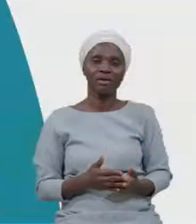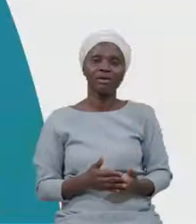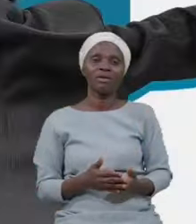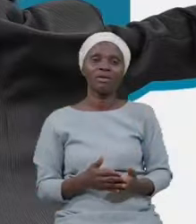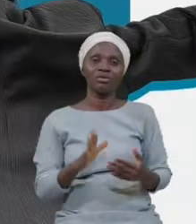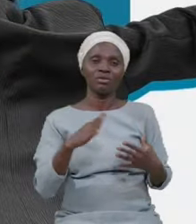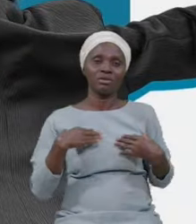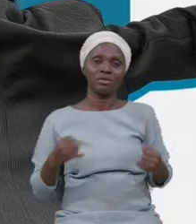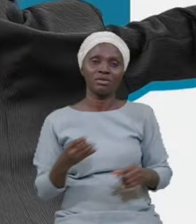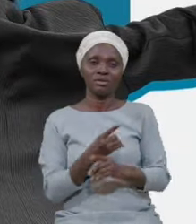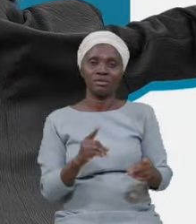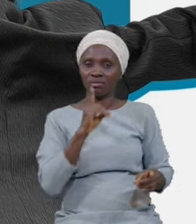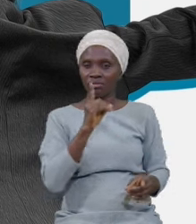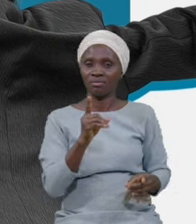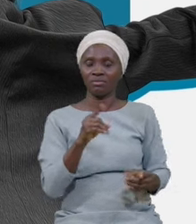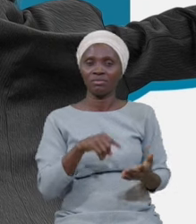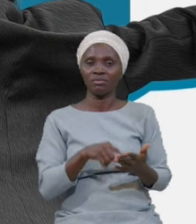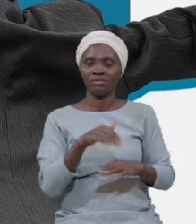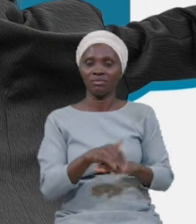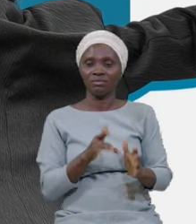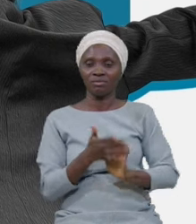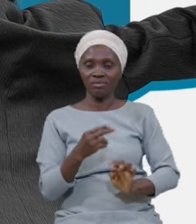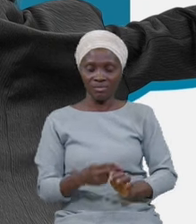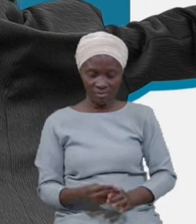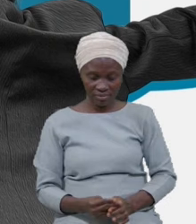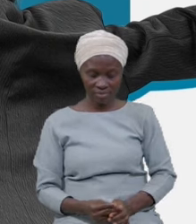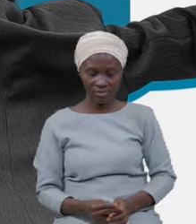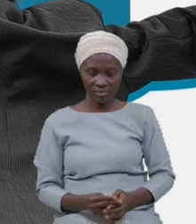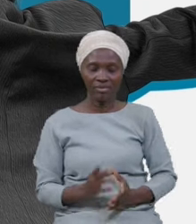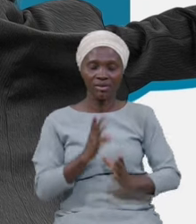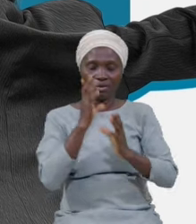That's that. Why is the evening going down?